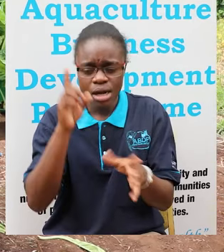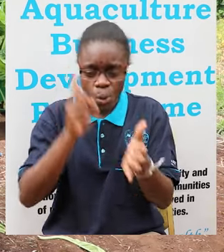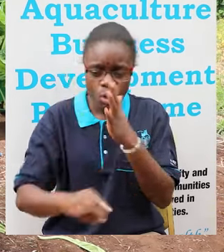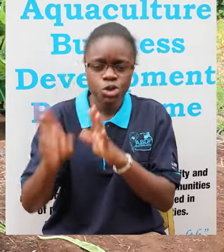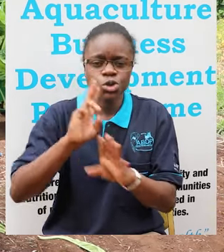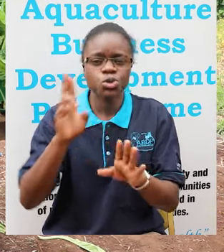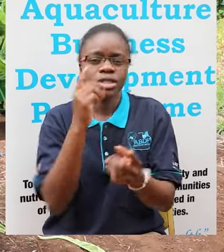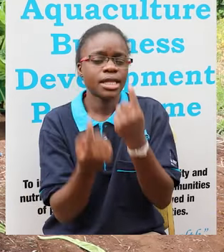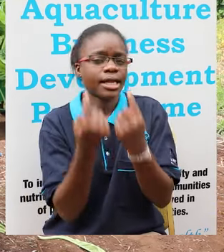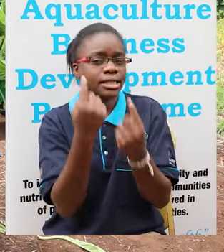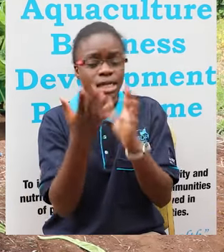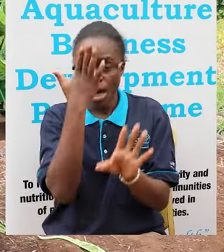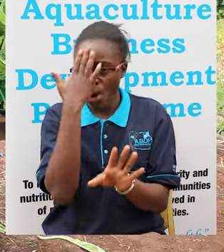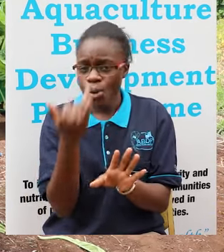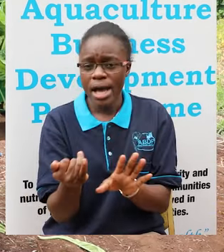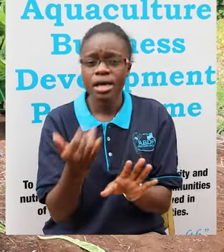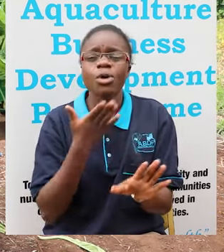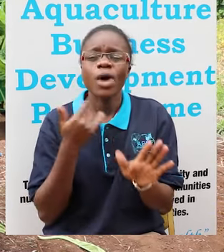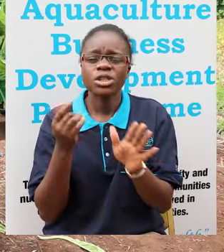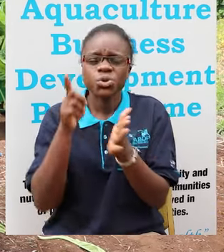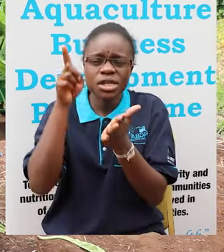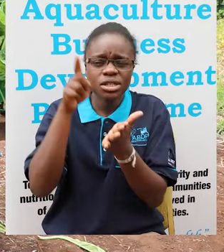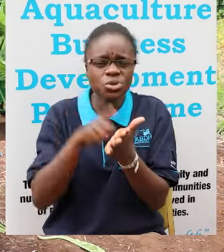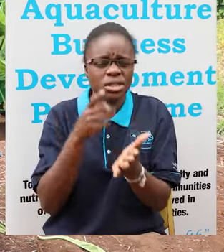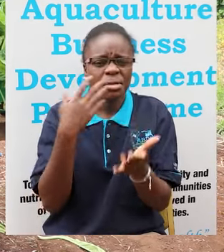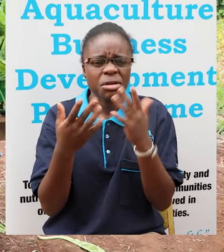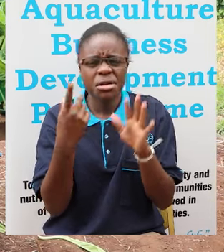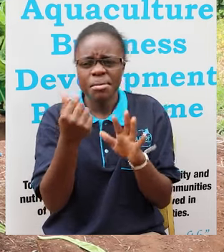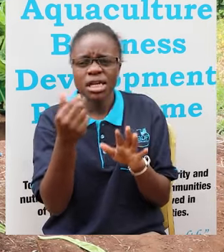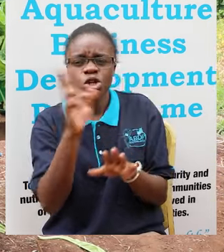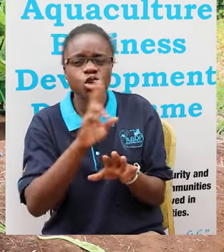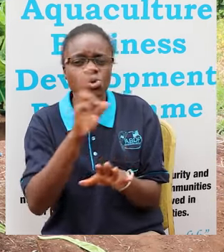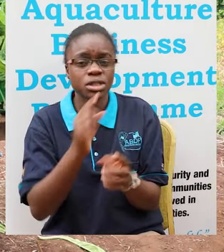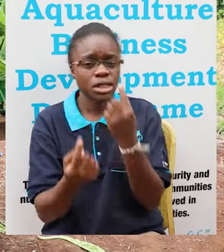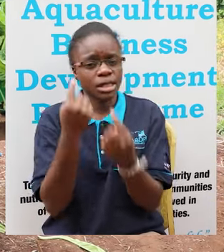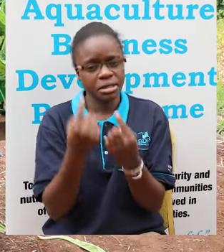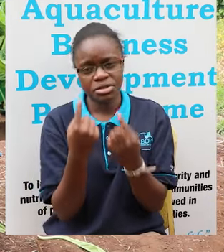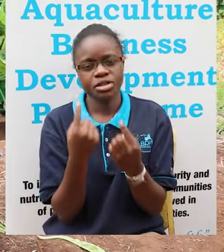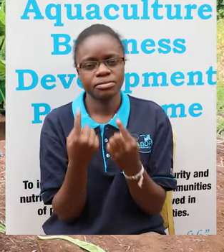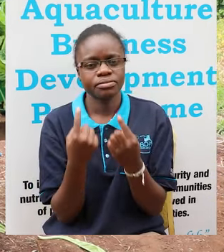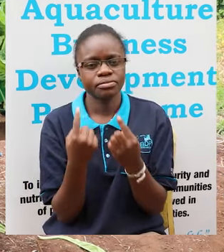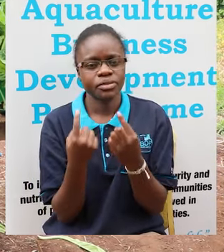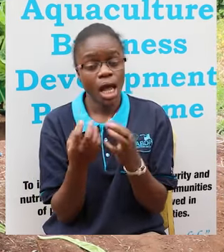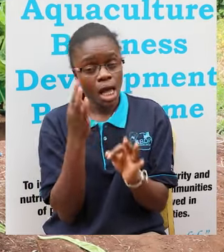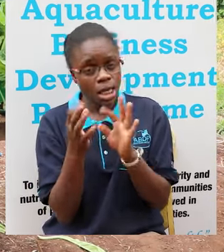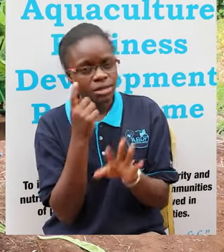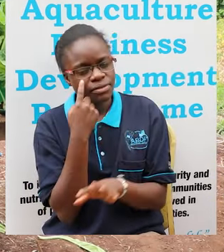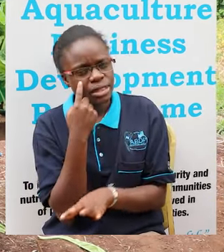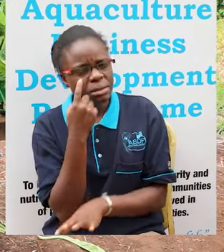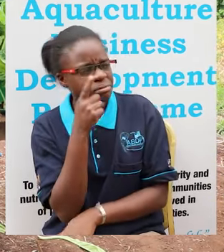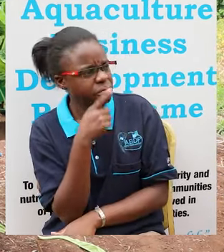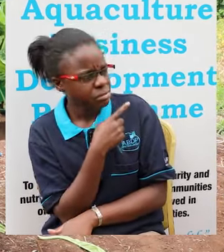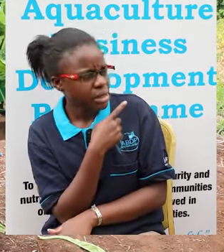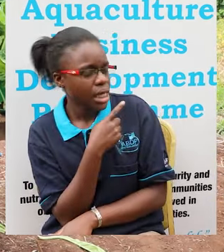in the kitchen, because we want to minimize the amount of money that we use in the kitchen. So the star